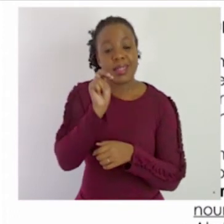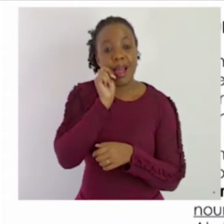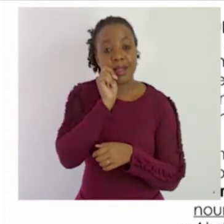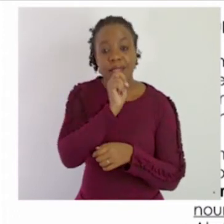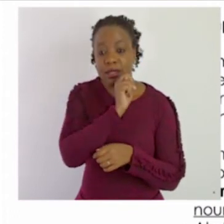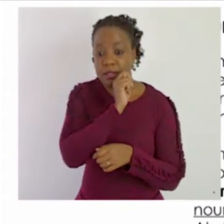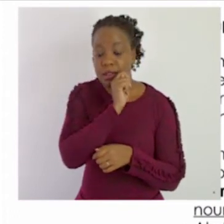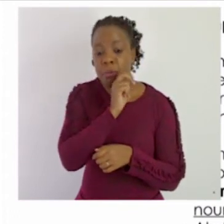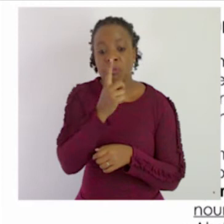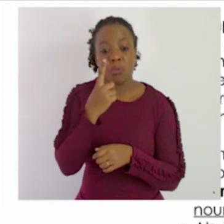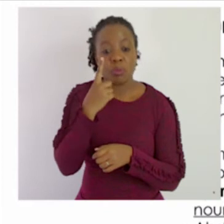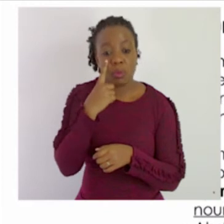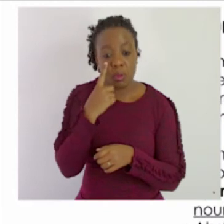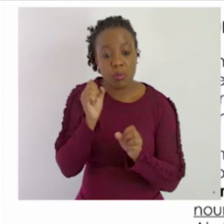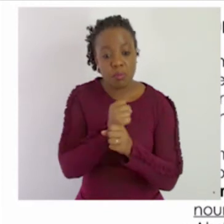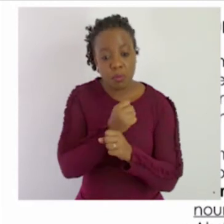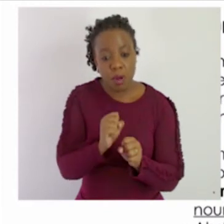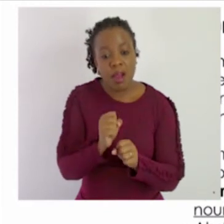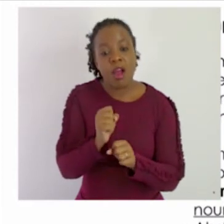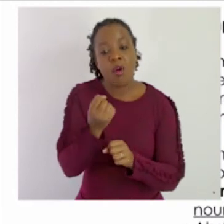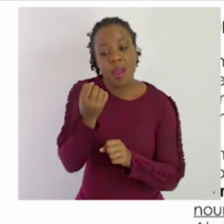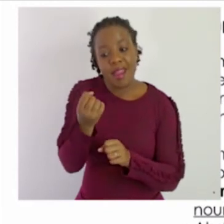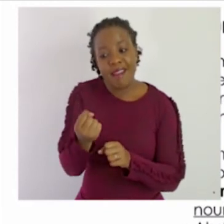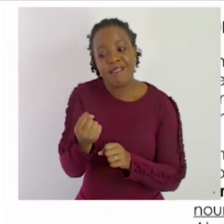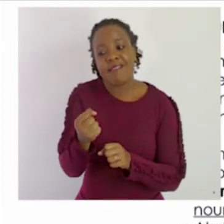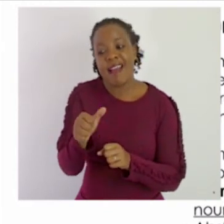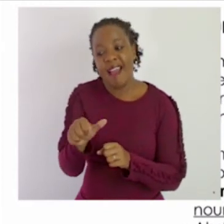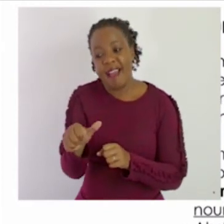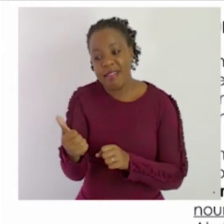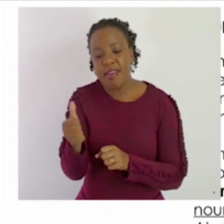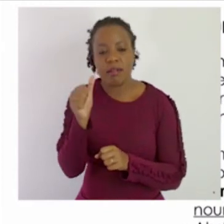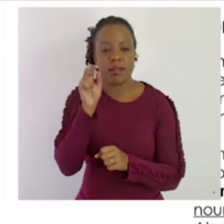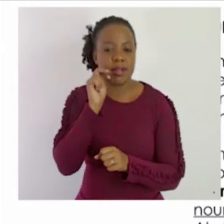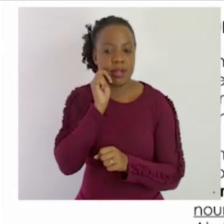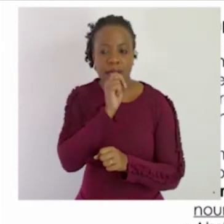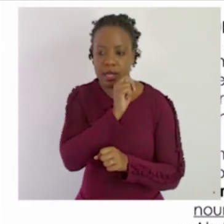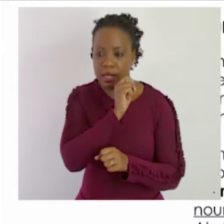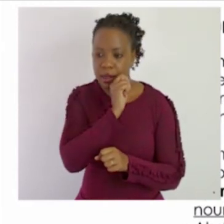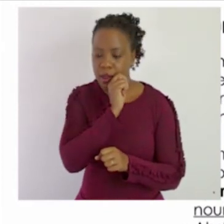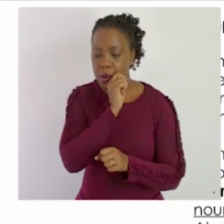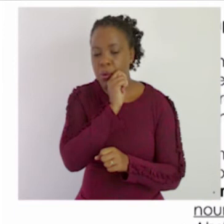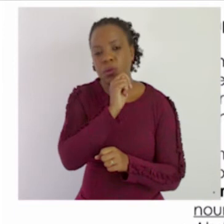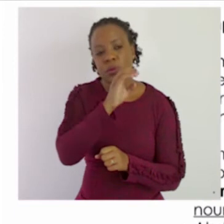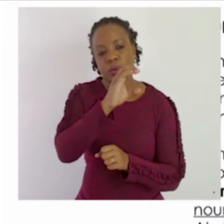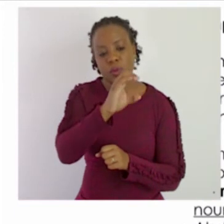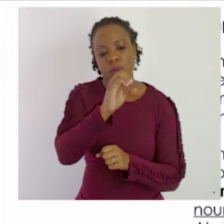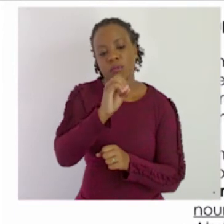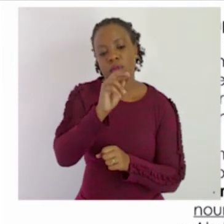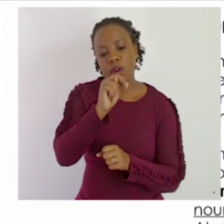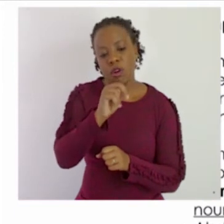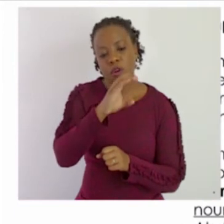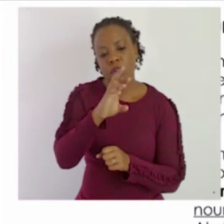some concrete nouns cannot be seen. We have concrete nouns which cannot be